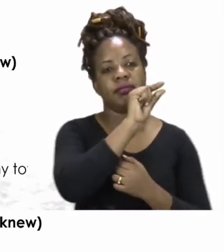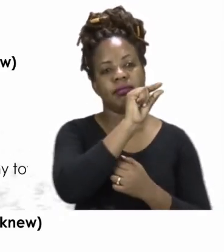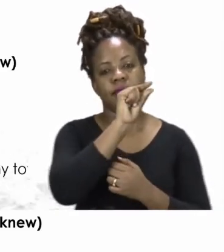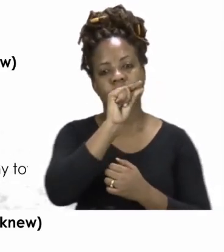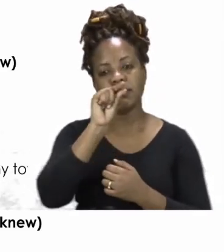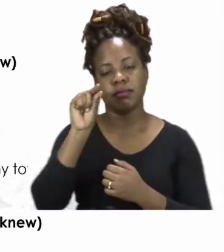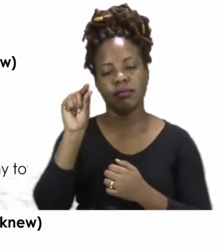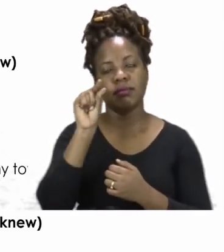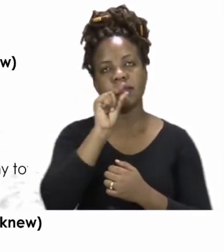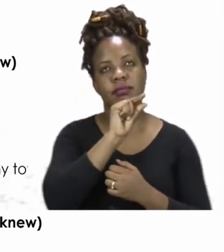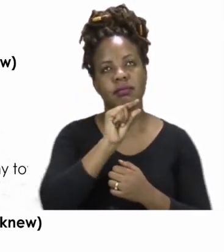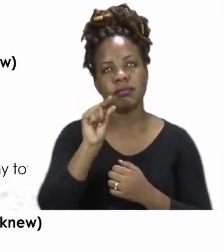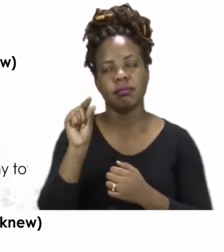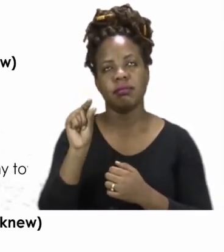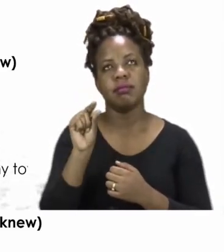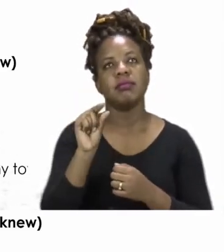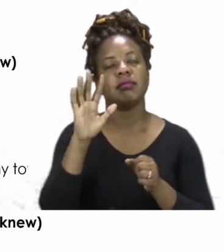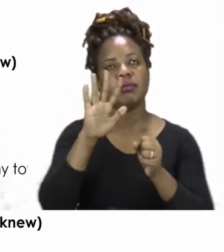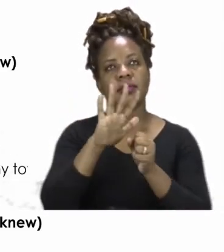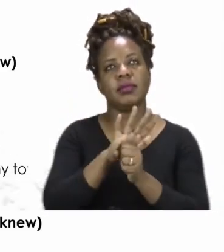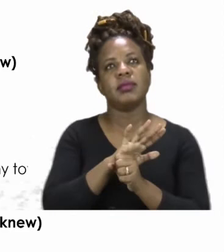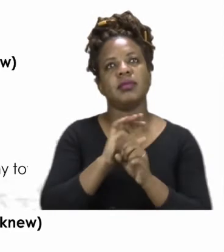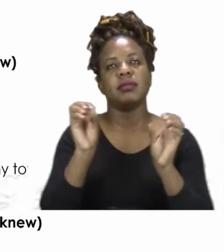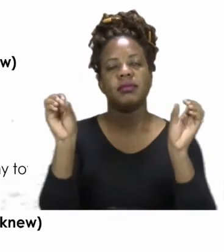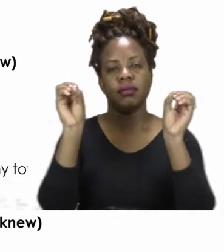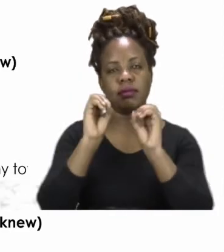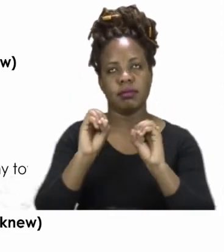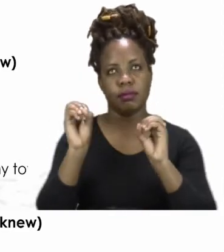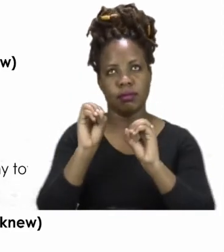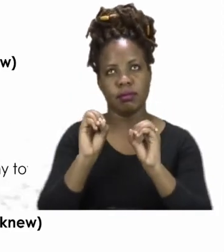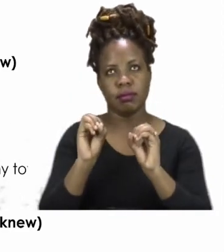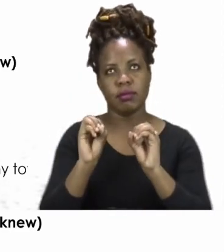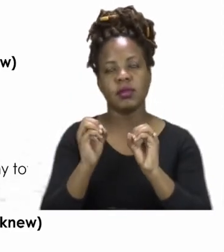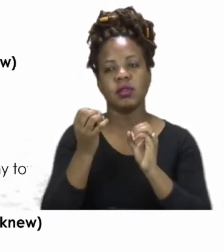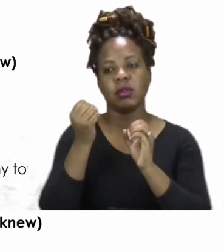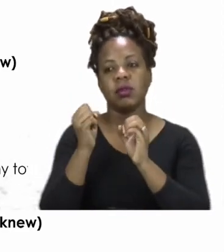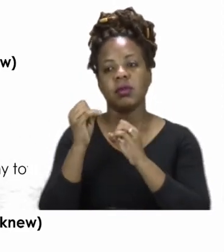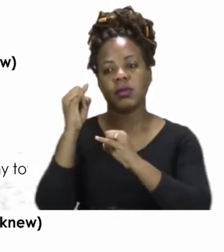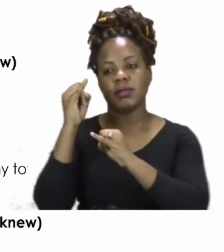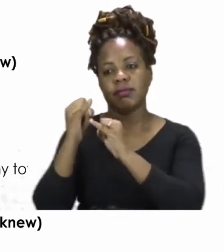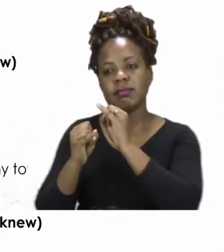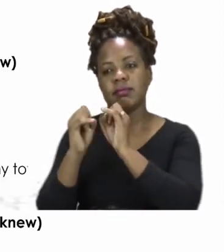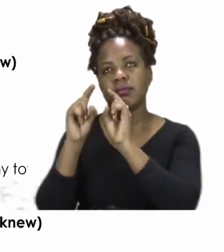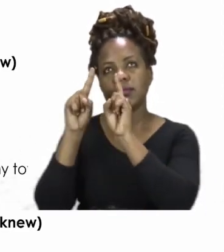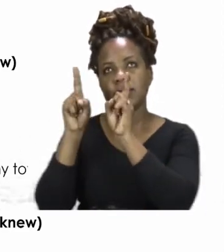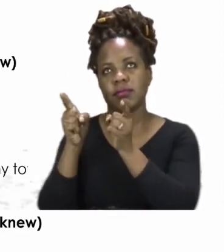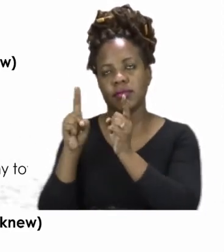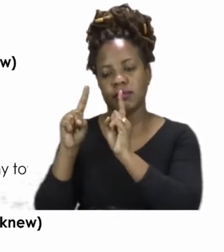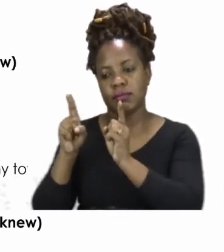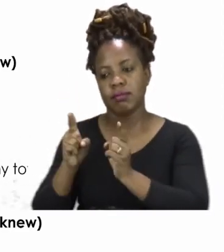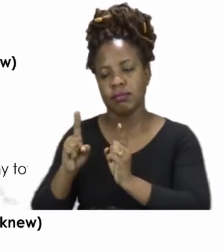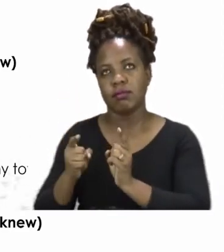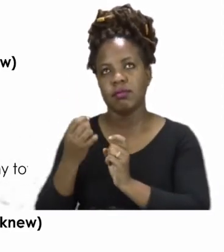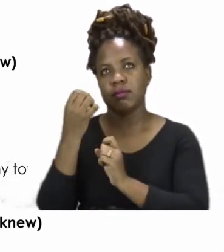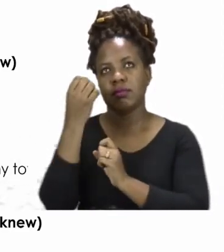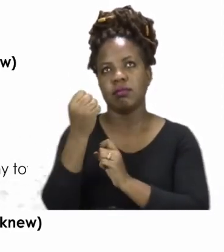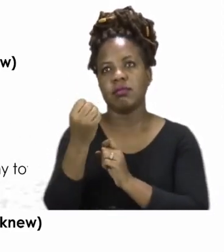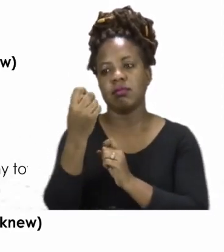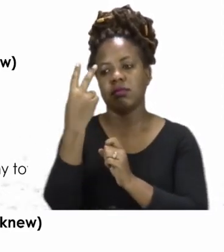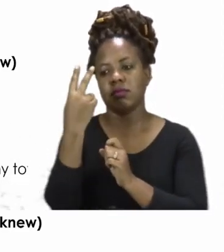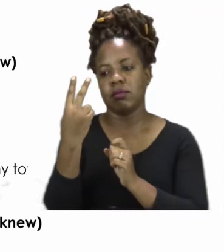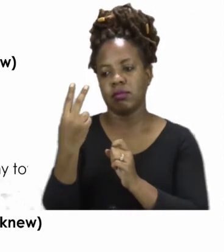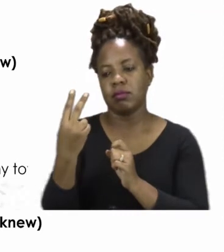word. Now remember, letters make sounds.